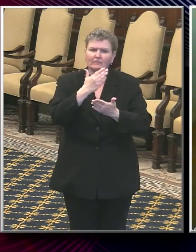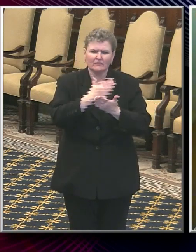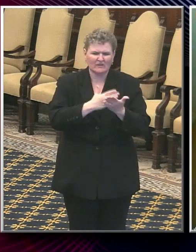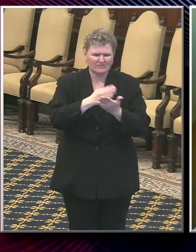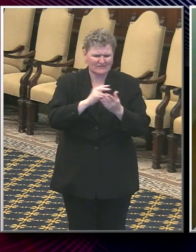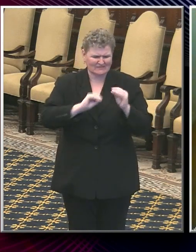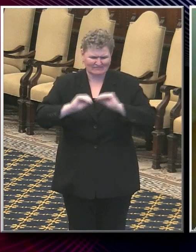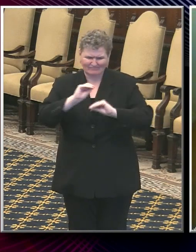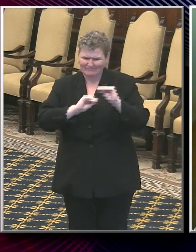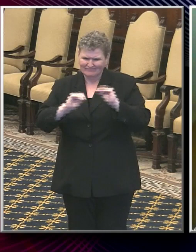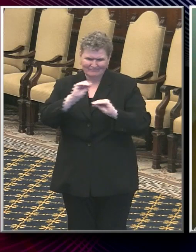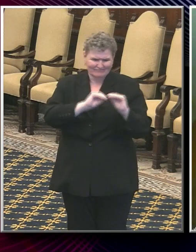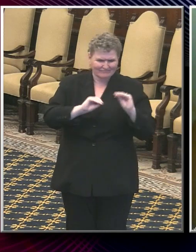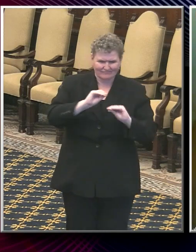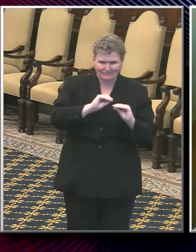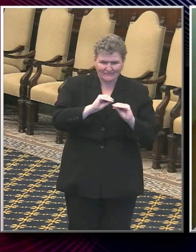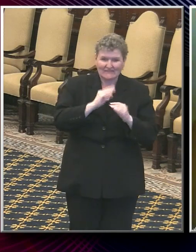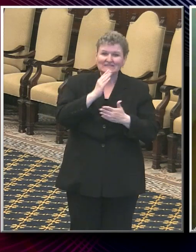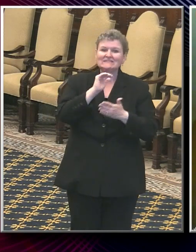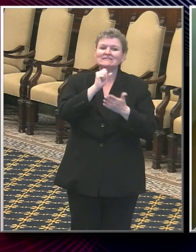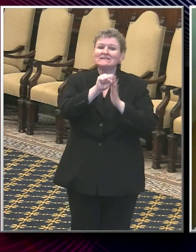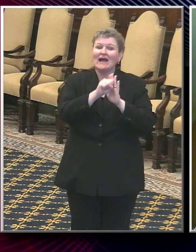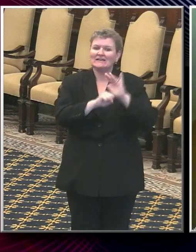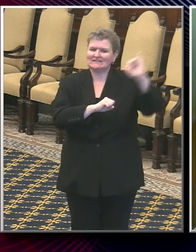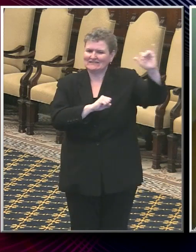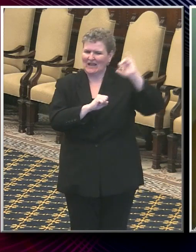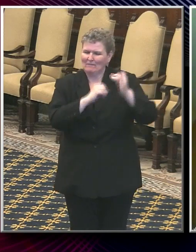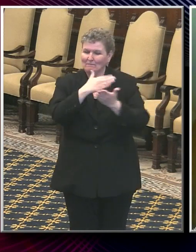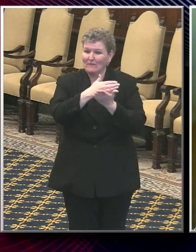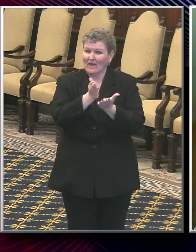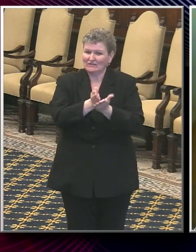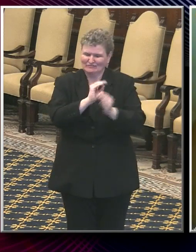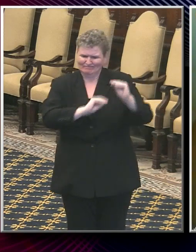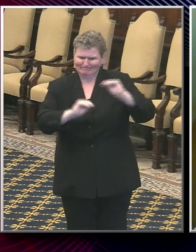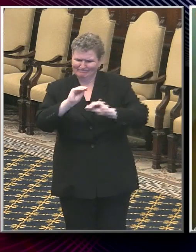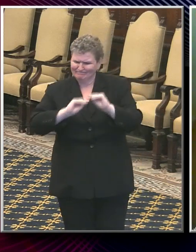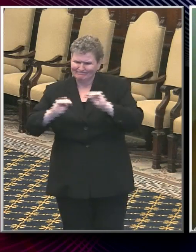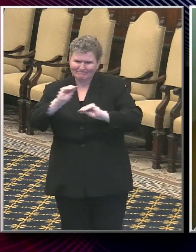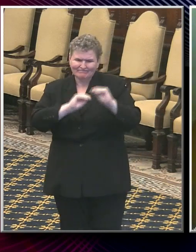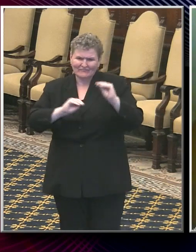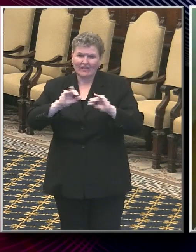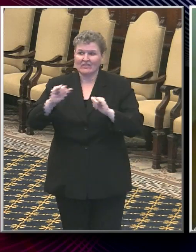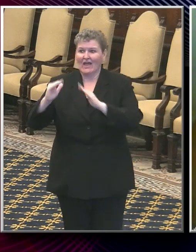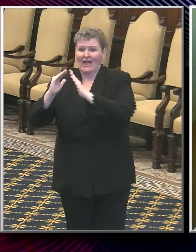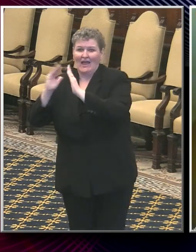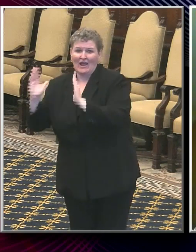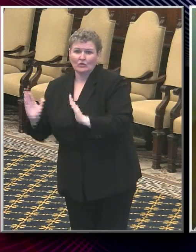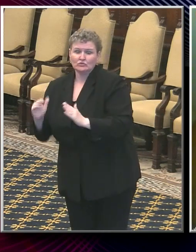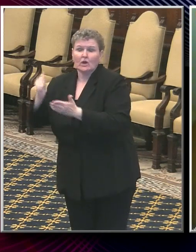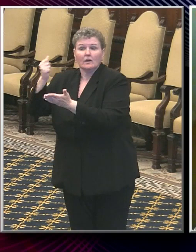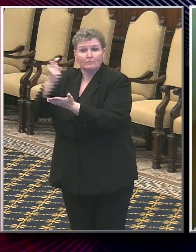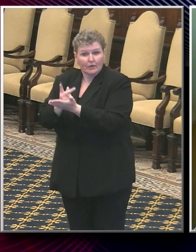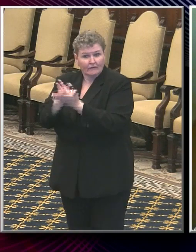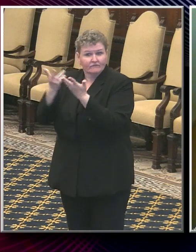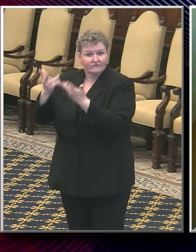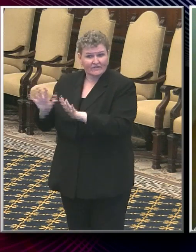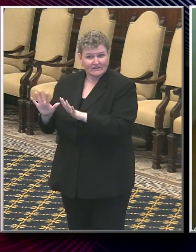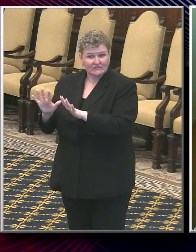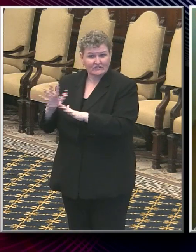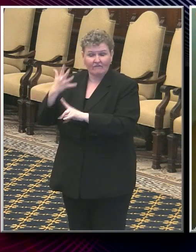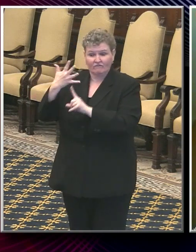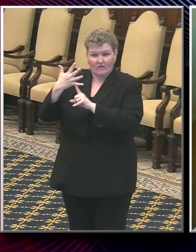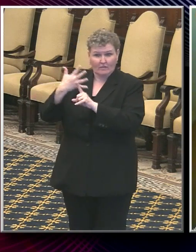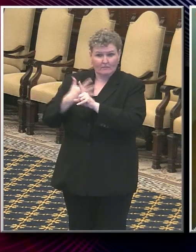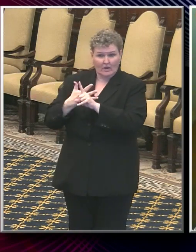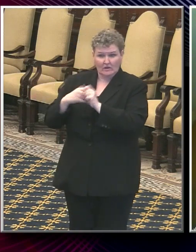in a budget process. The House at least has approved a 5-month extension of last